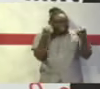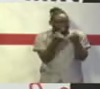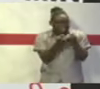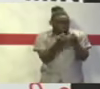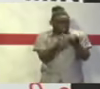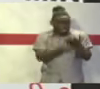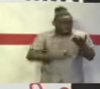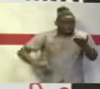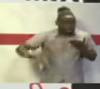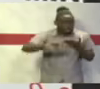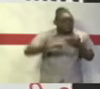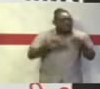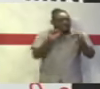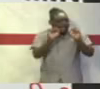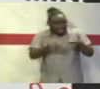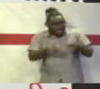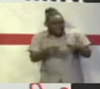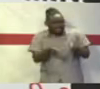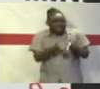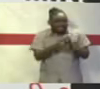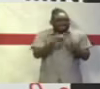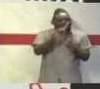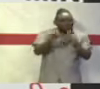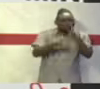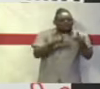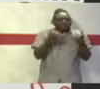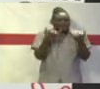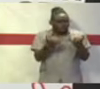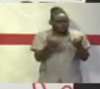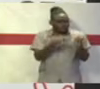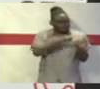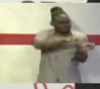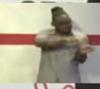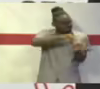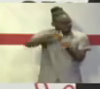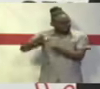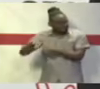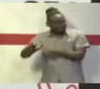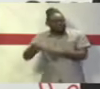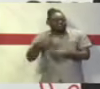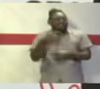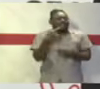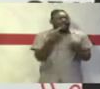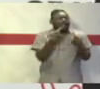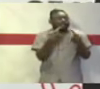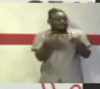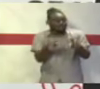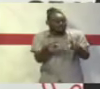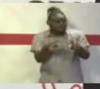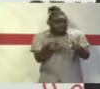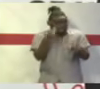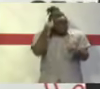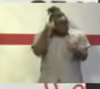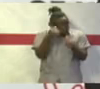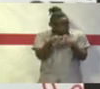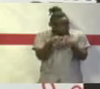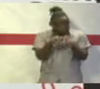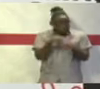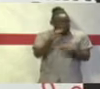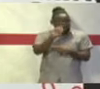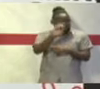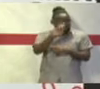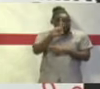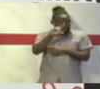As we go to the question and answer segment, we once again remind our media representatives to state